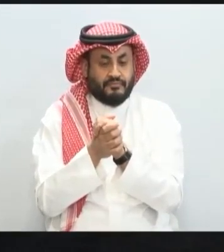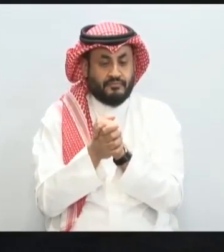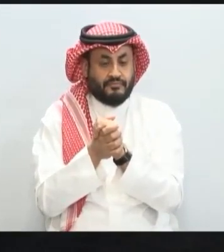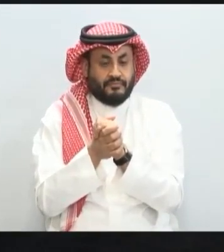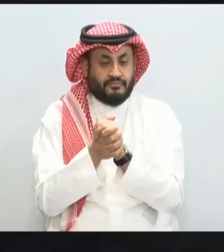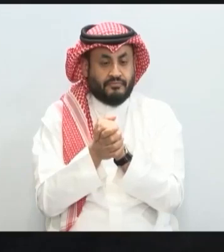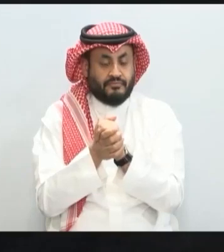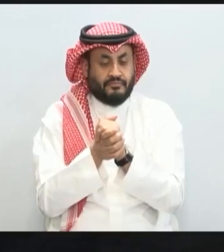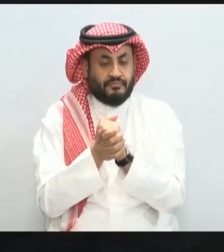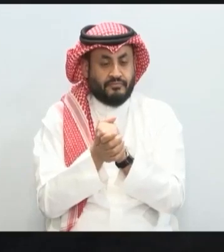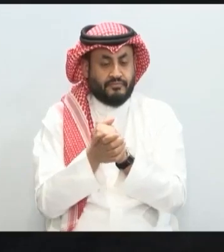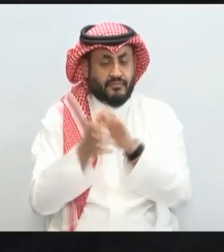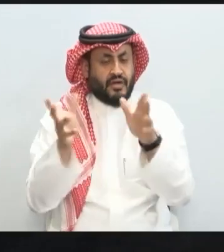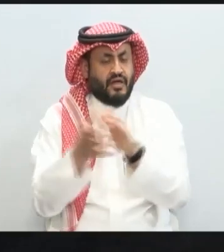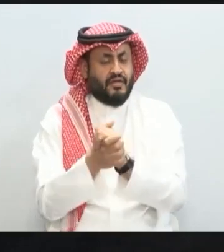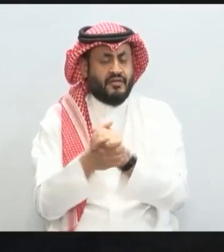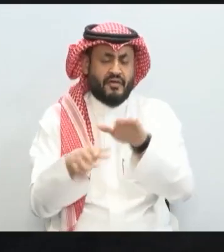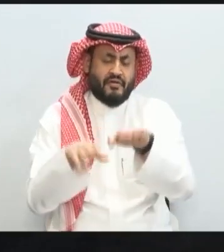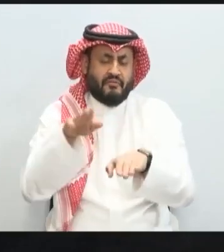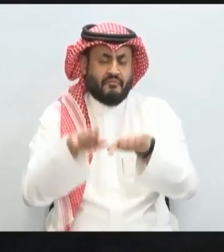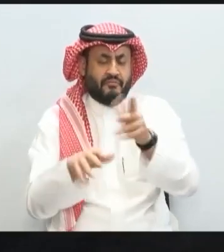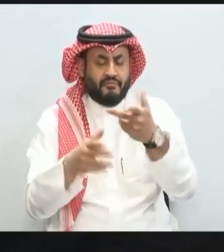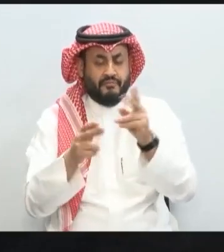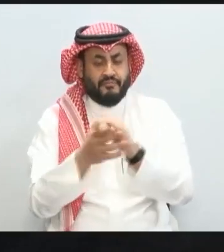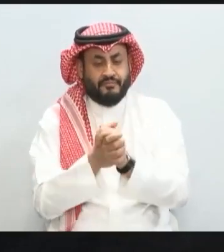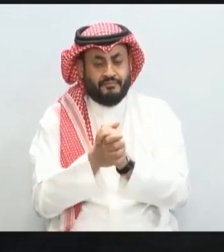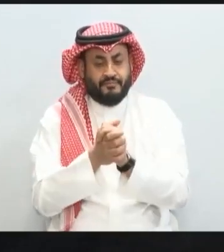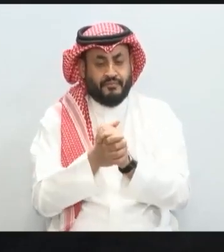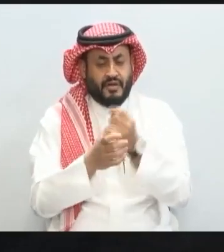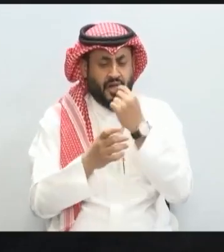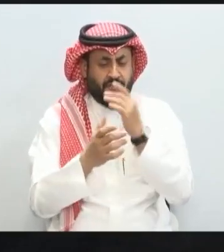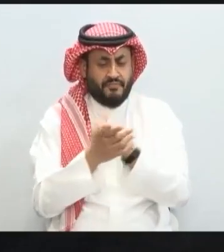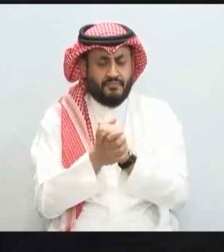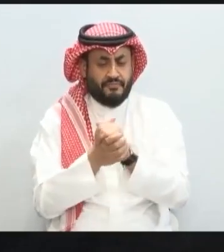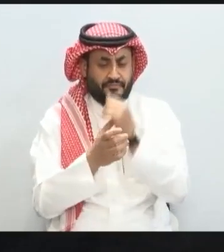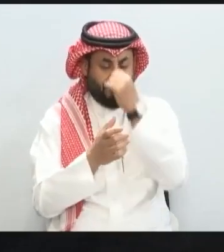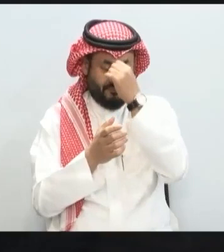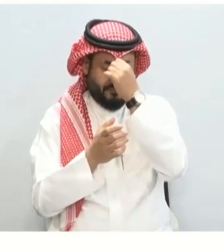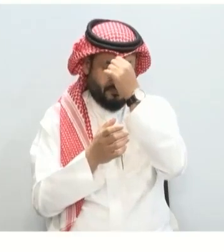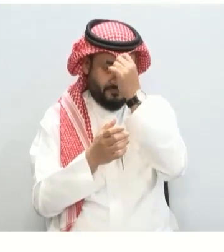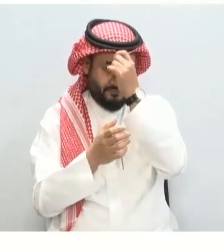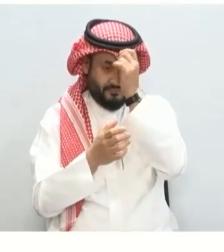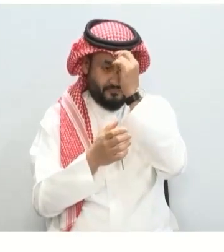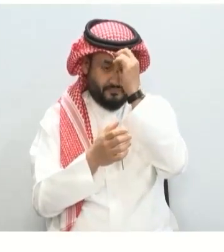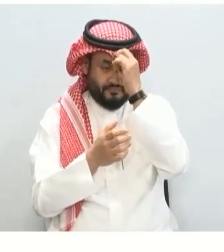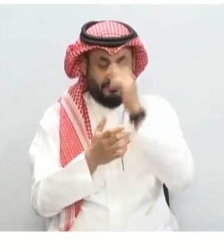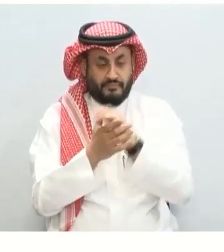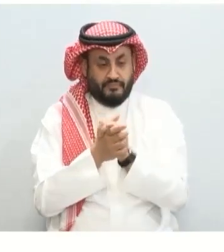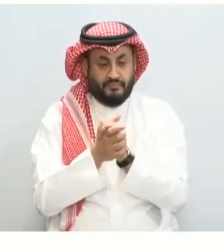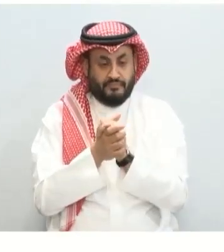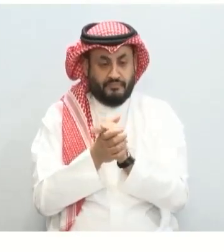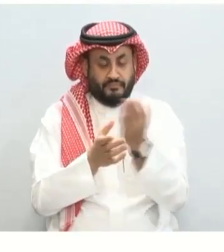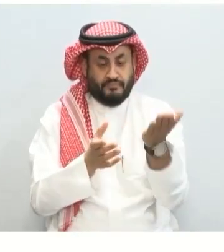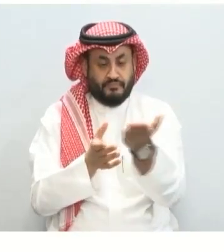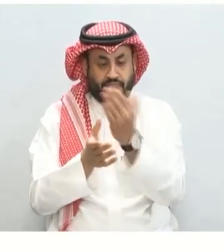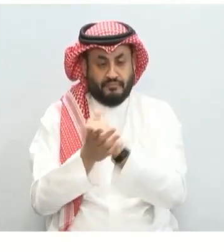of preference, and of course, as long as it is delicious, we all like it. So